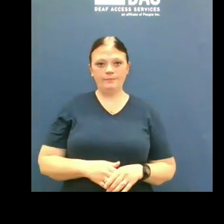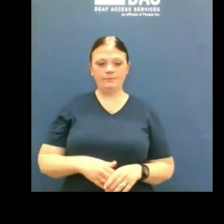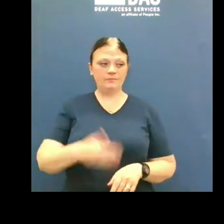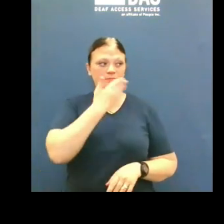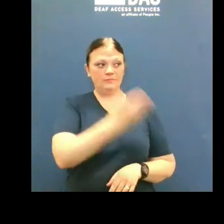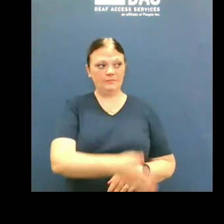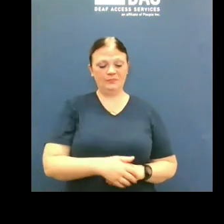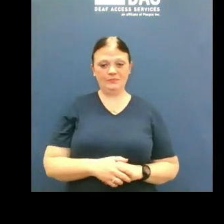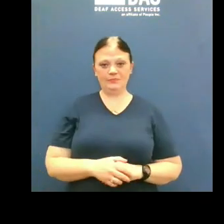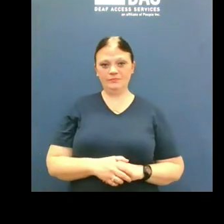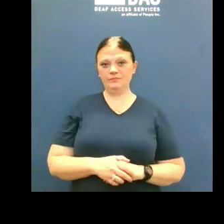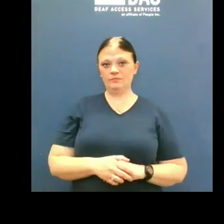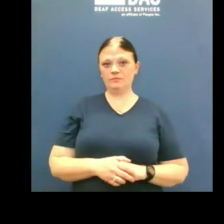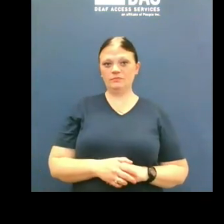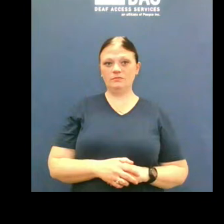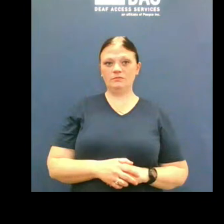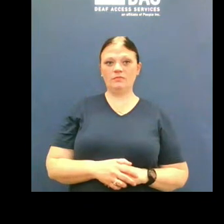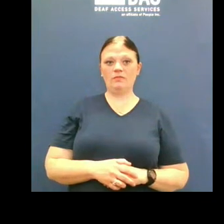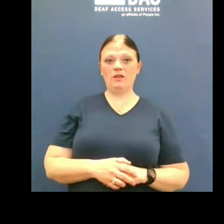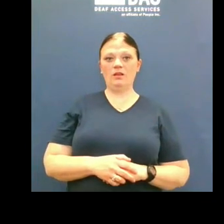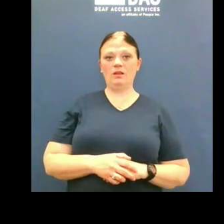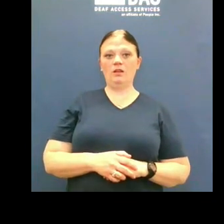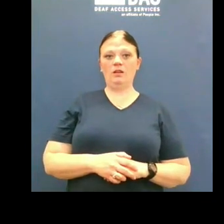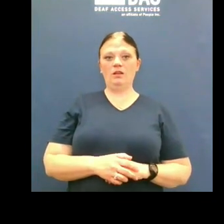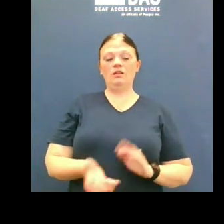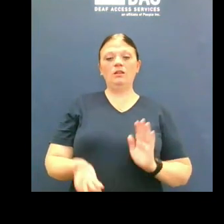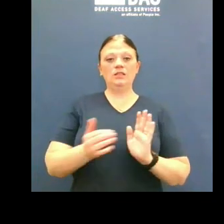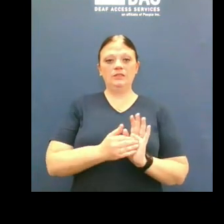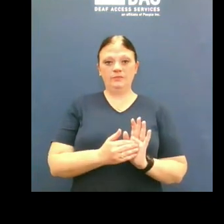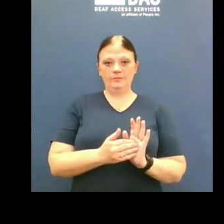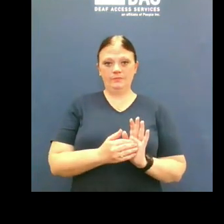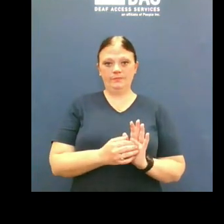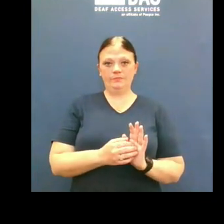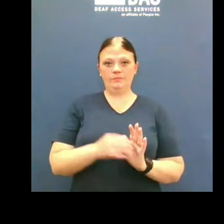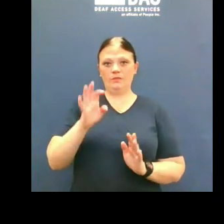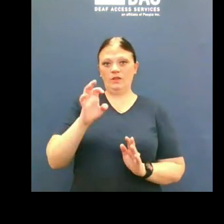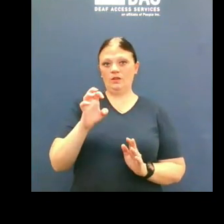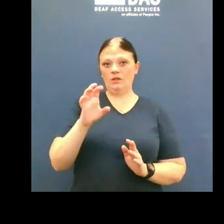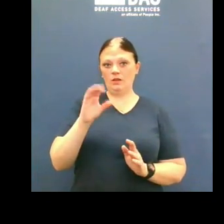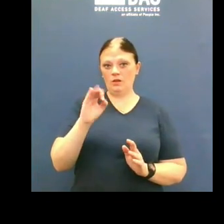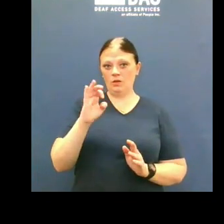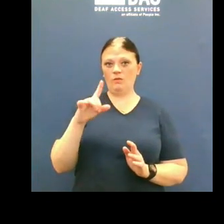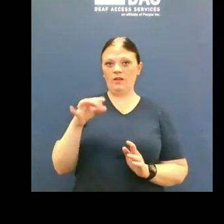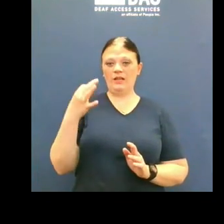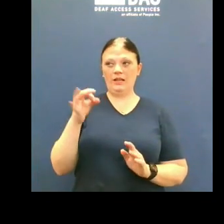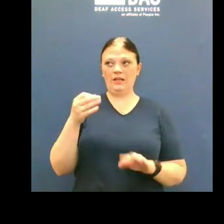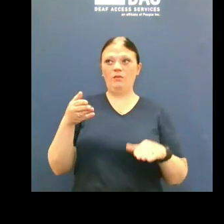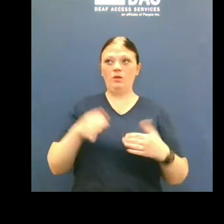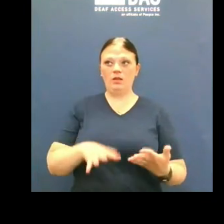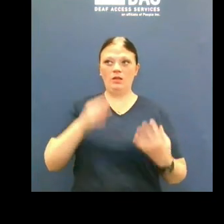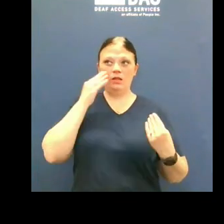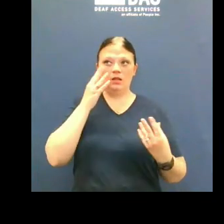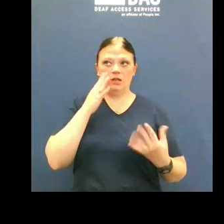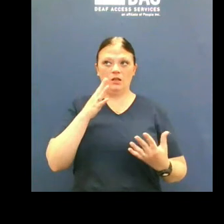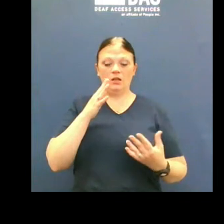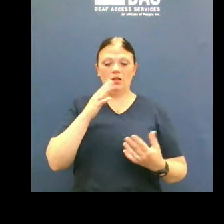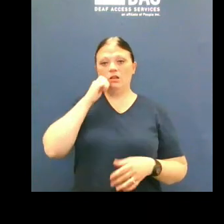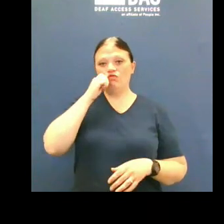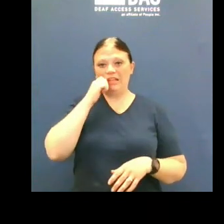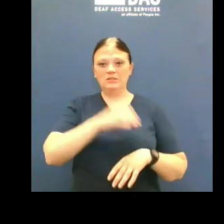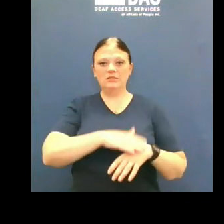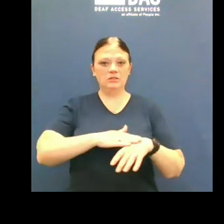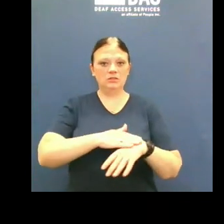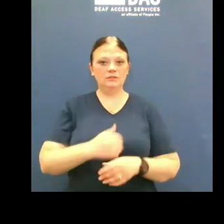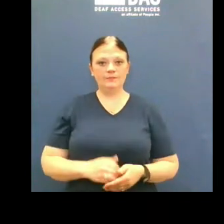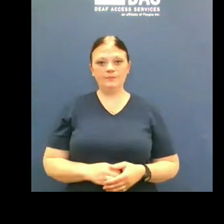Thanks, Mark. So again, here we're looking at our COVID-19 mortality data, looking at by race,